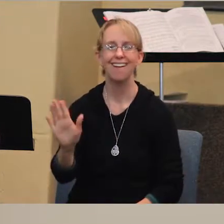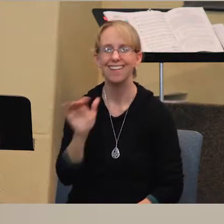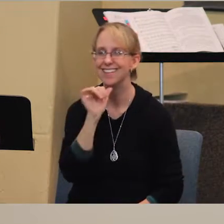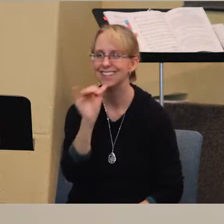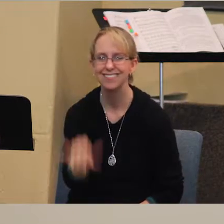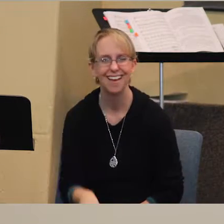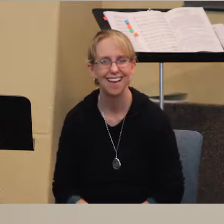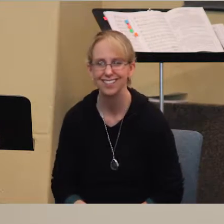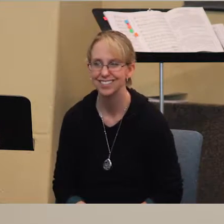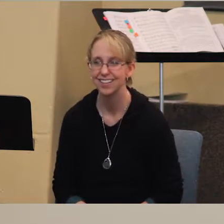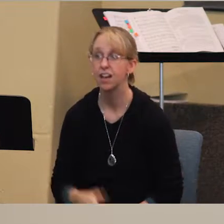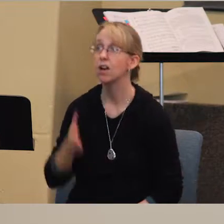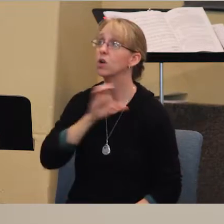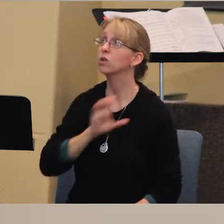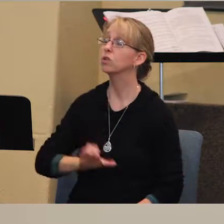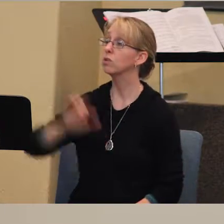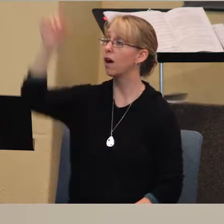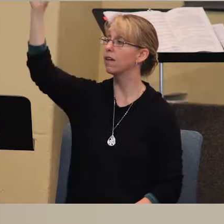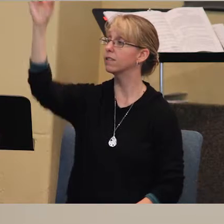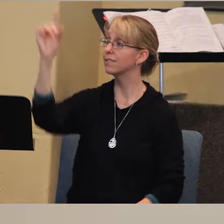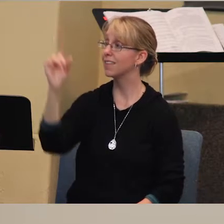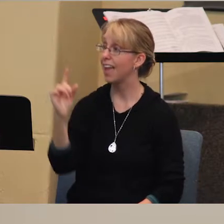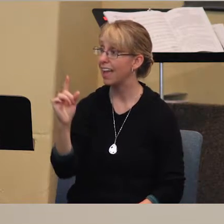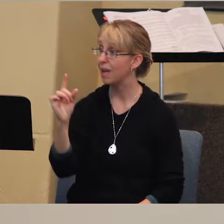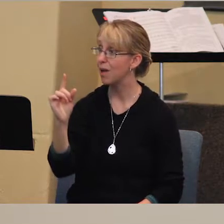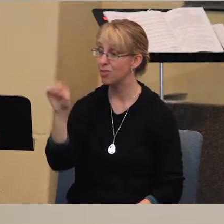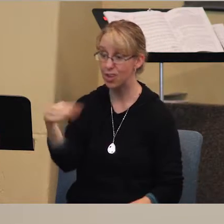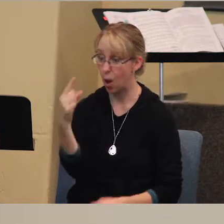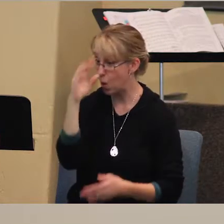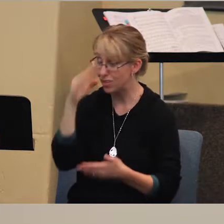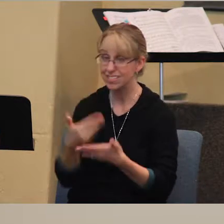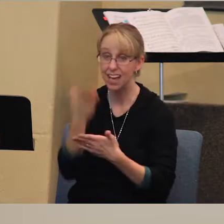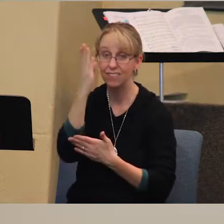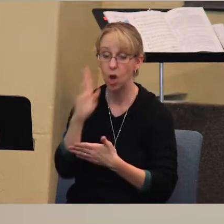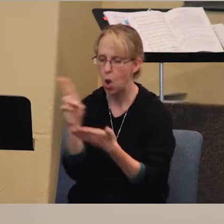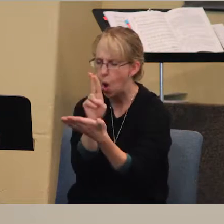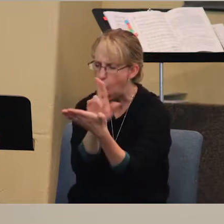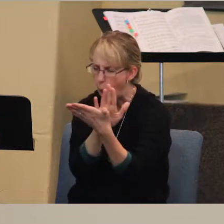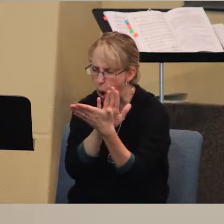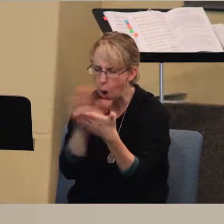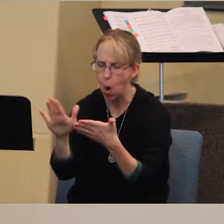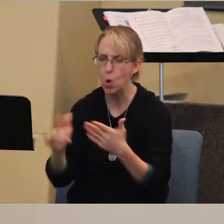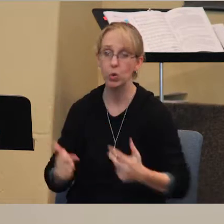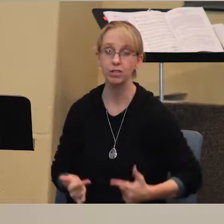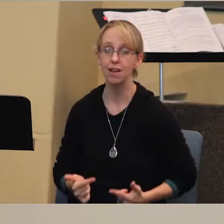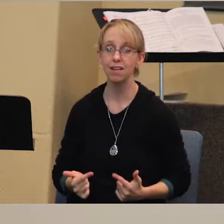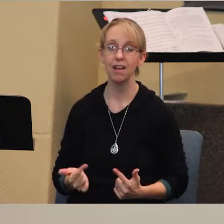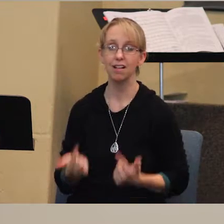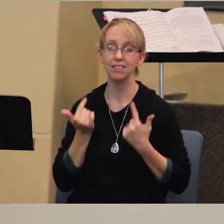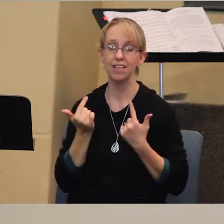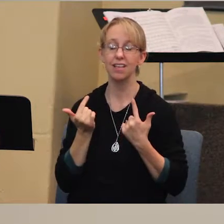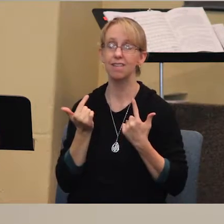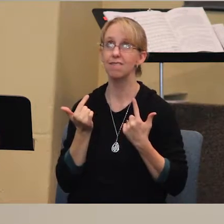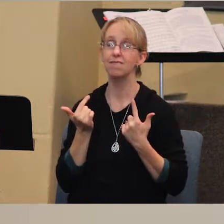that. Christ came as the only Son of God, holy man, to live a life that is